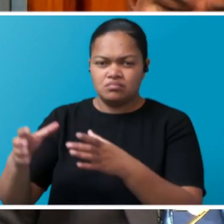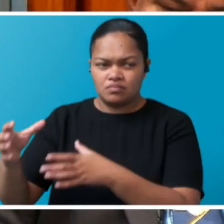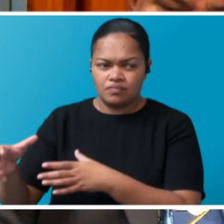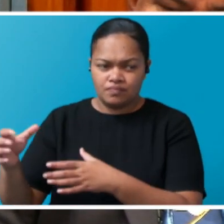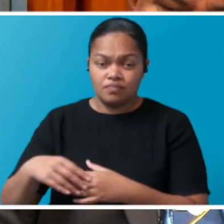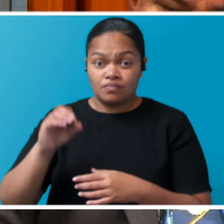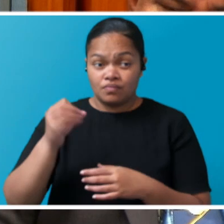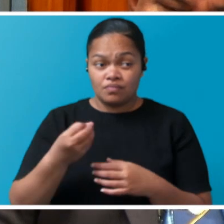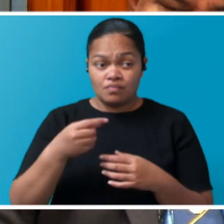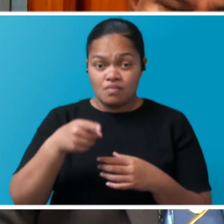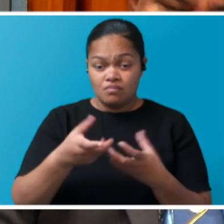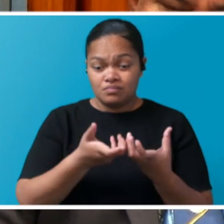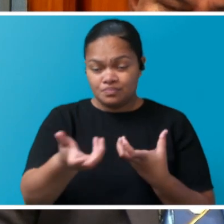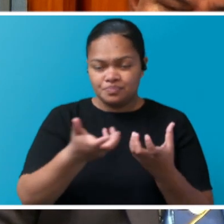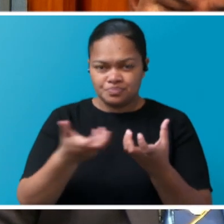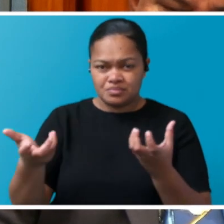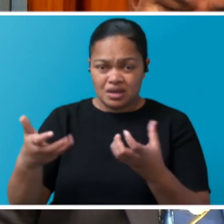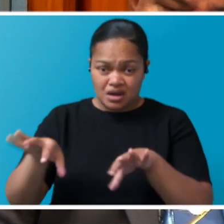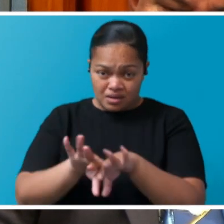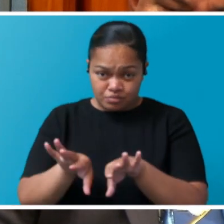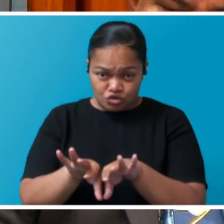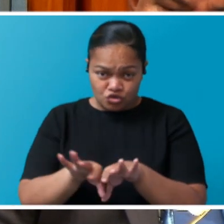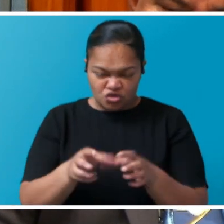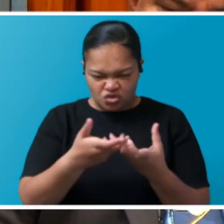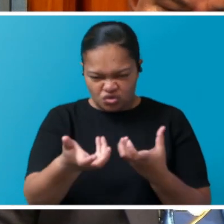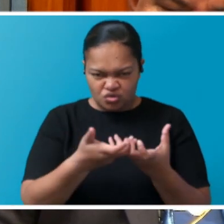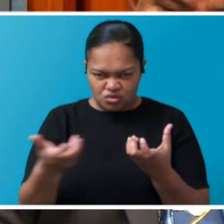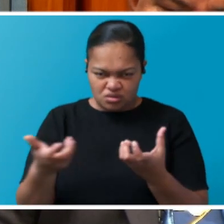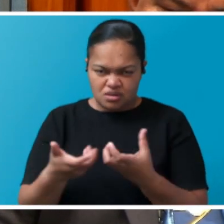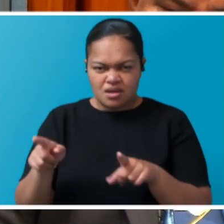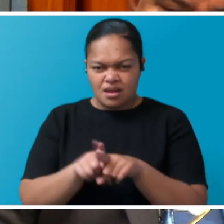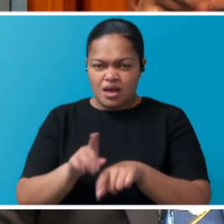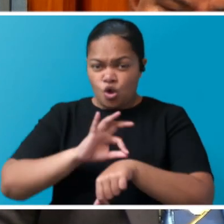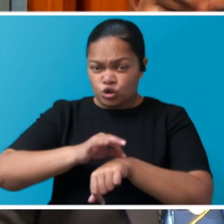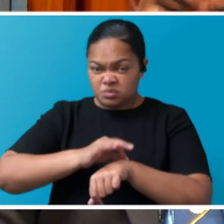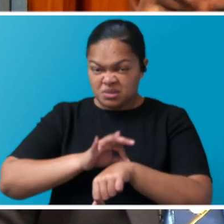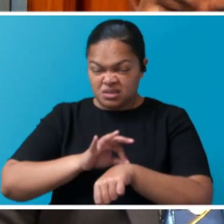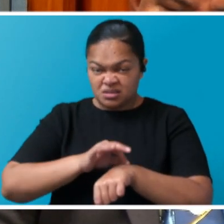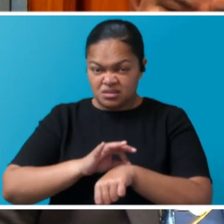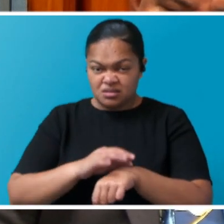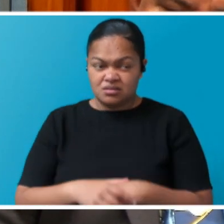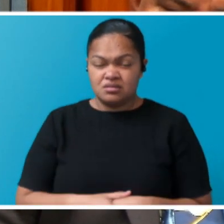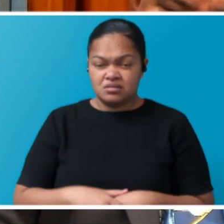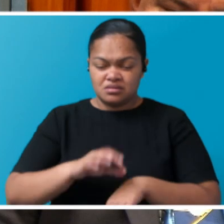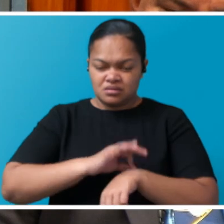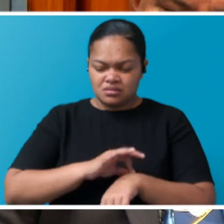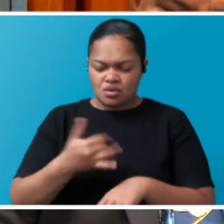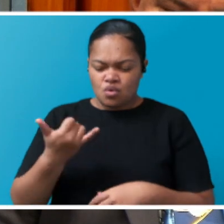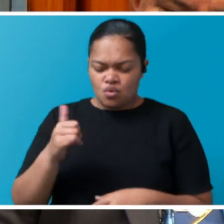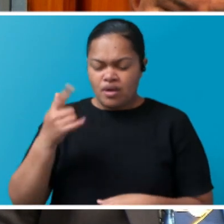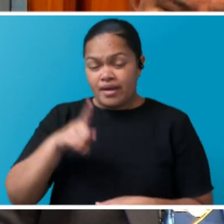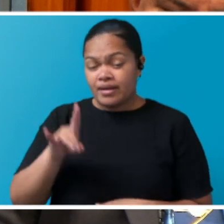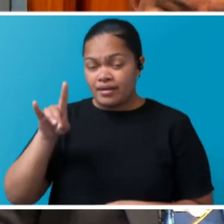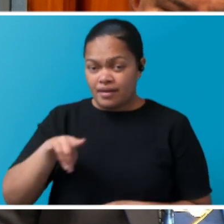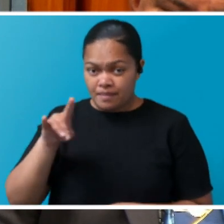Council, Mr. Speaker, separates waste, special waste like hospital waste, dead animals, condemned food,